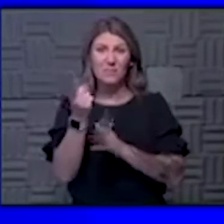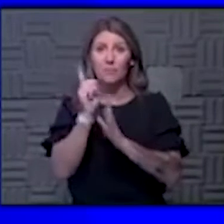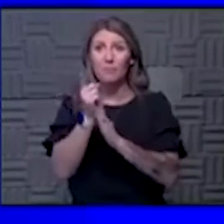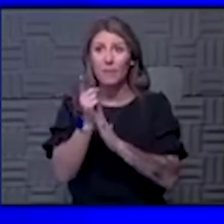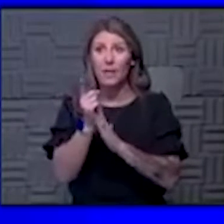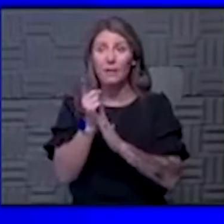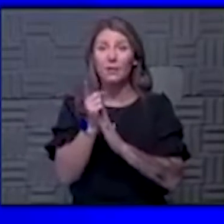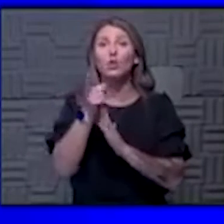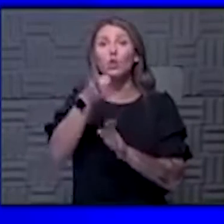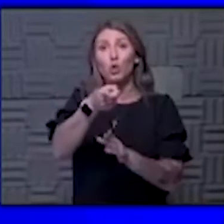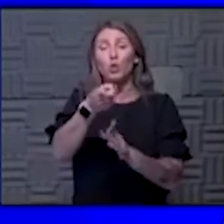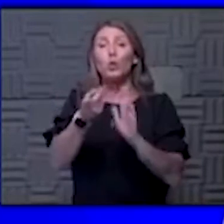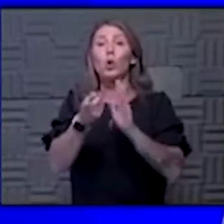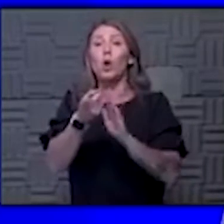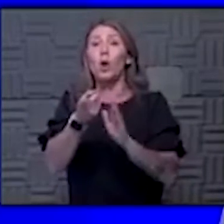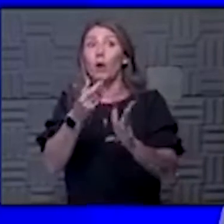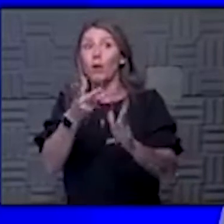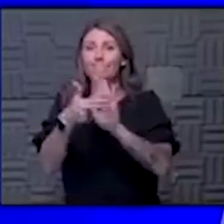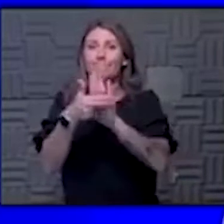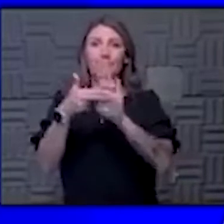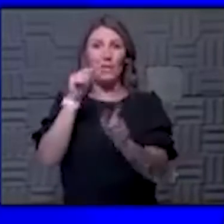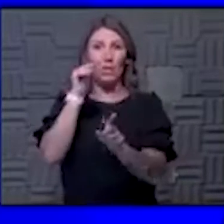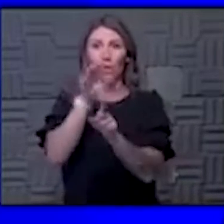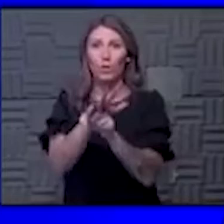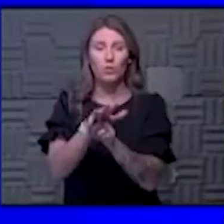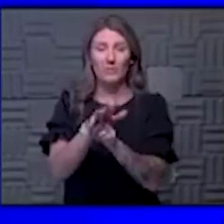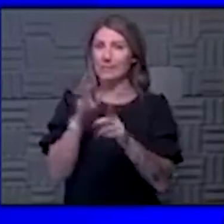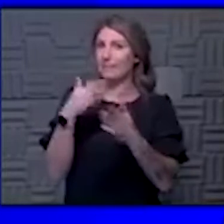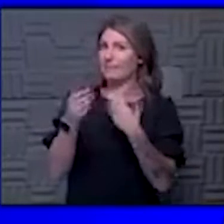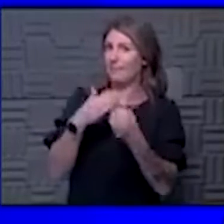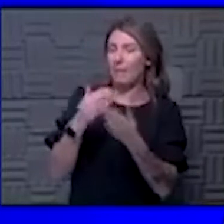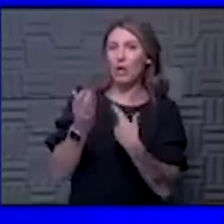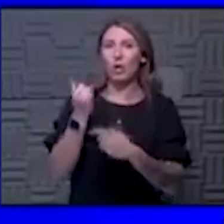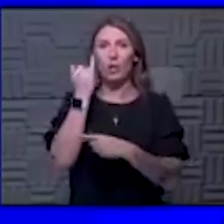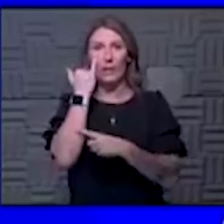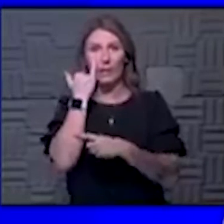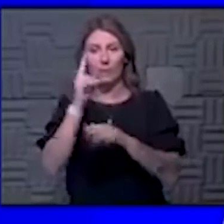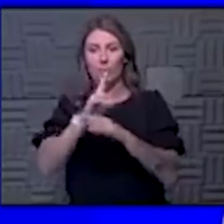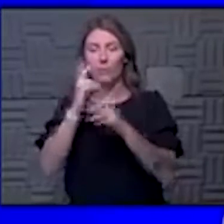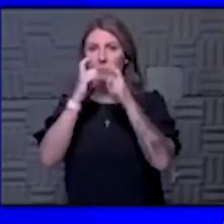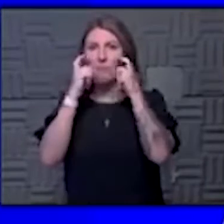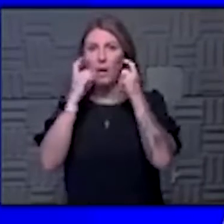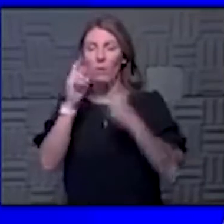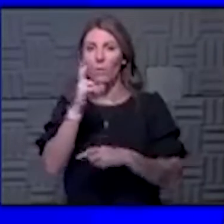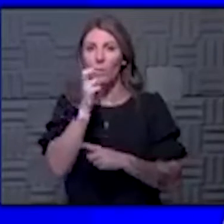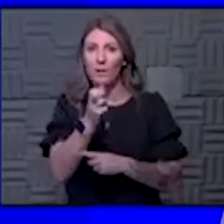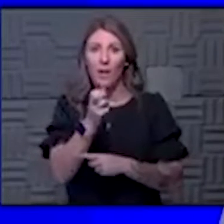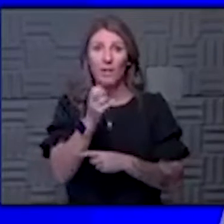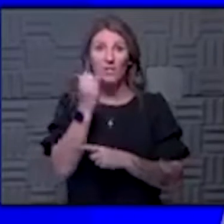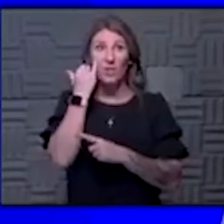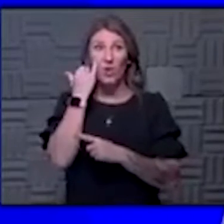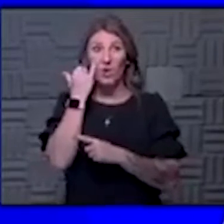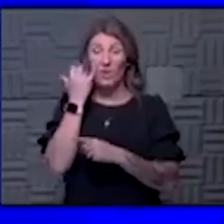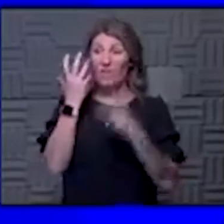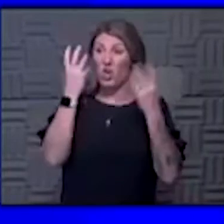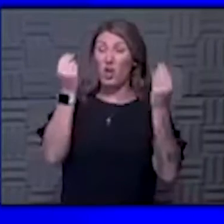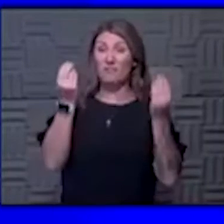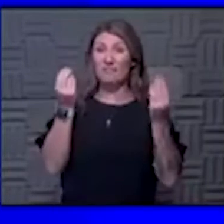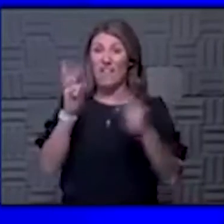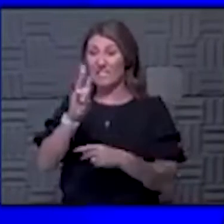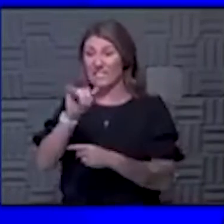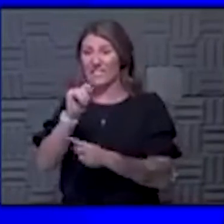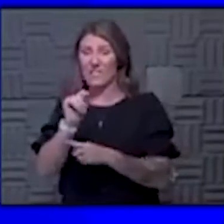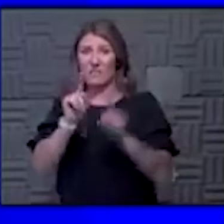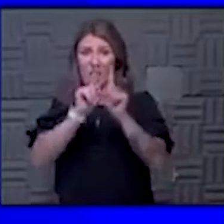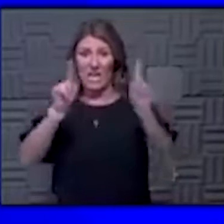an exposure. It doesn't matter if either party have masks on or not. So if you're outside of that 6 feet for 8 hours, you know, would